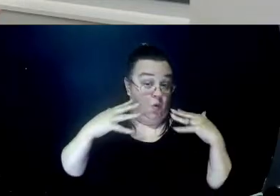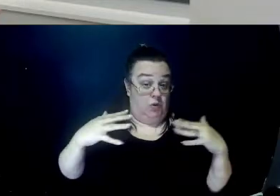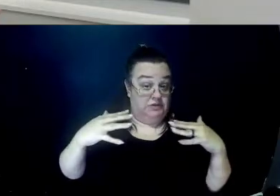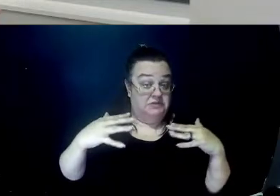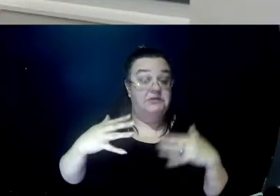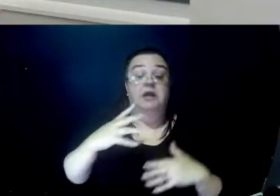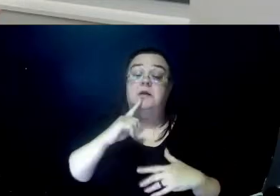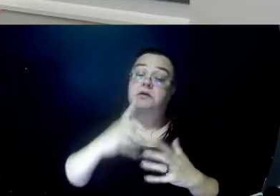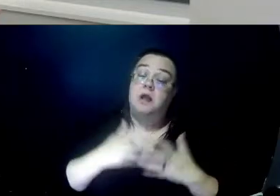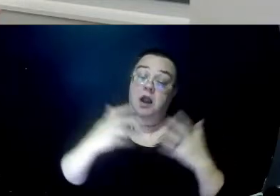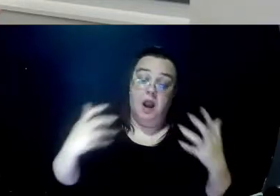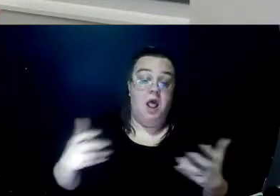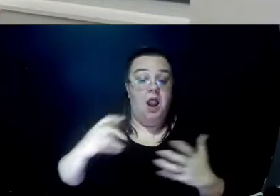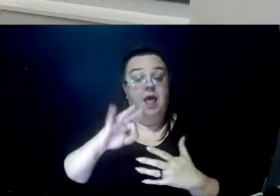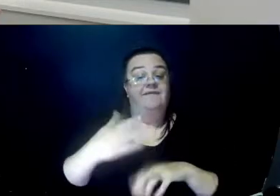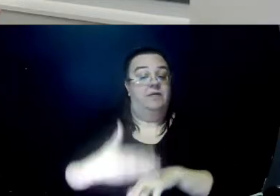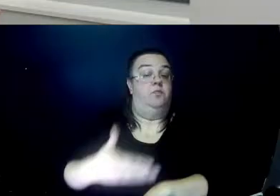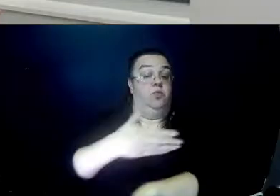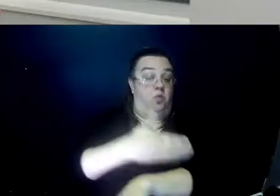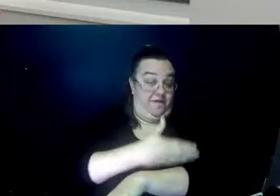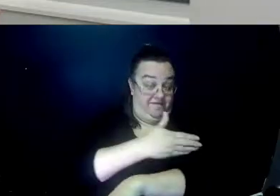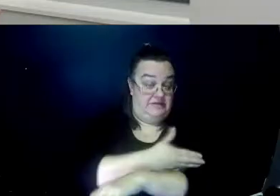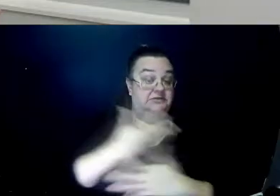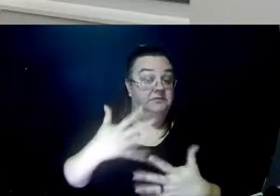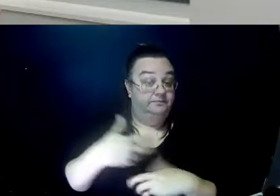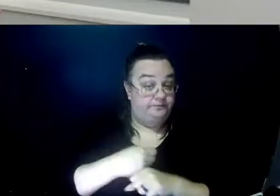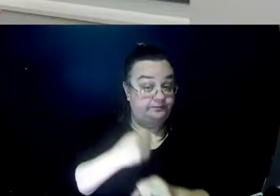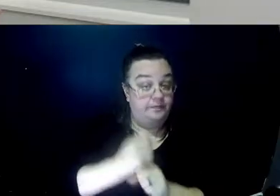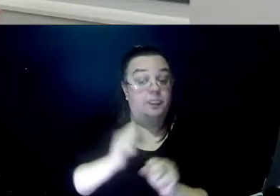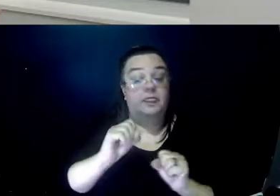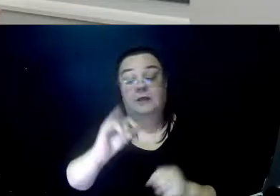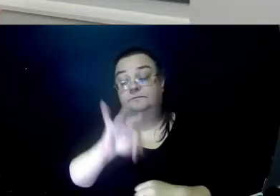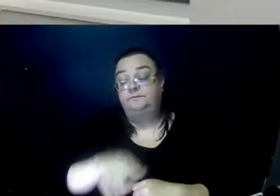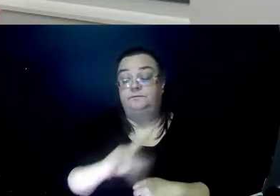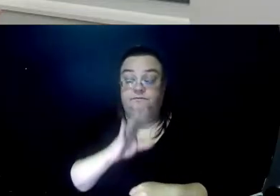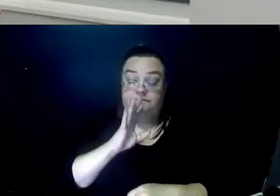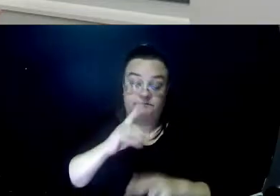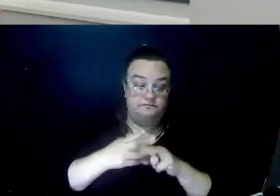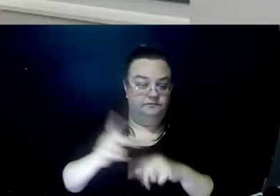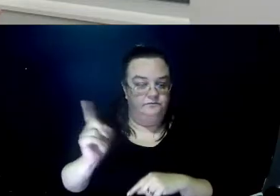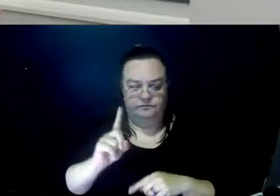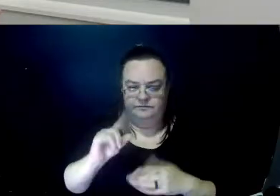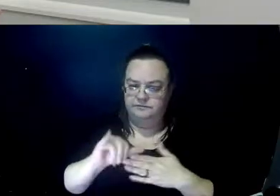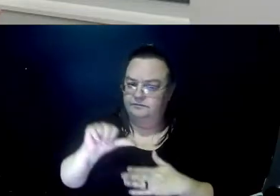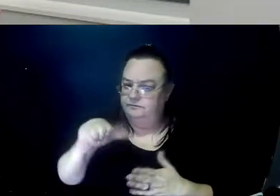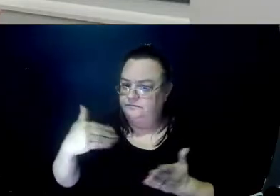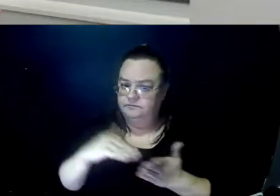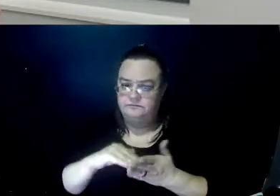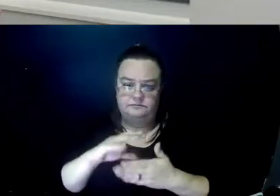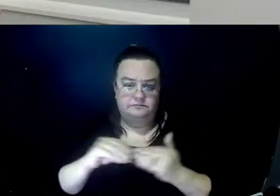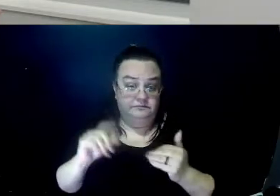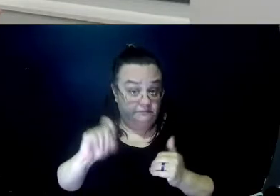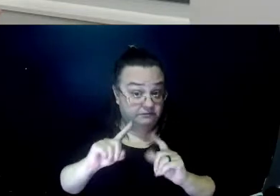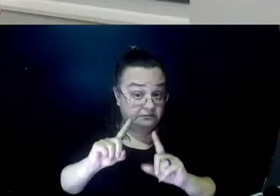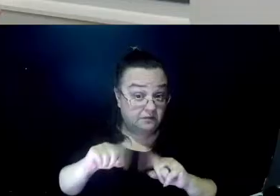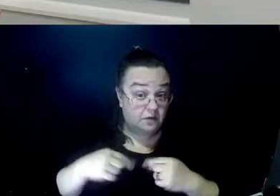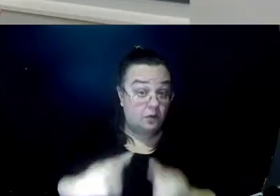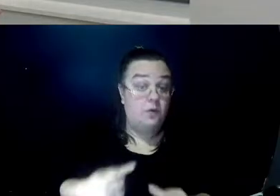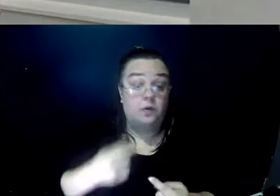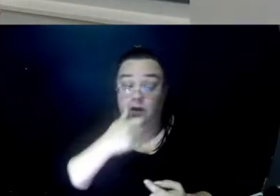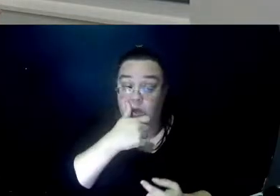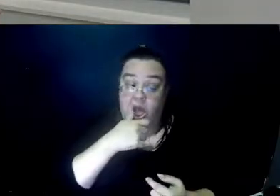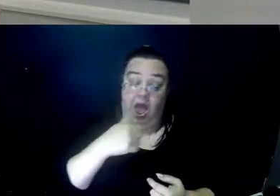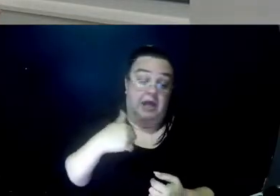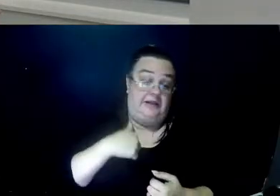There are a whole bunch of improvements made. So if you're talking about where this $10,000 should go,